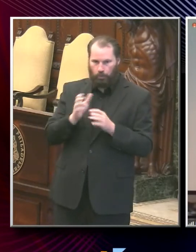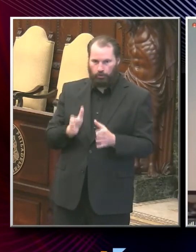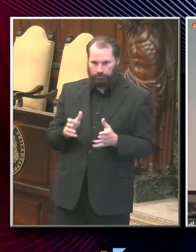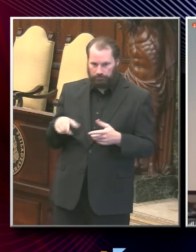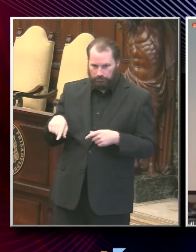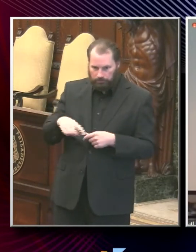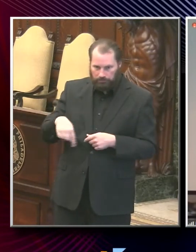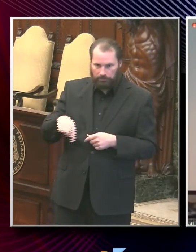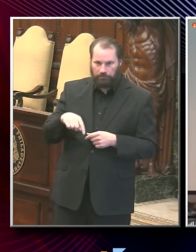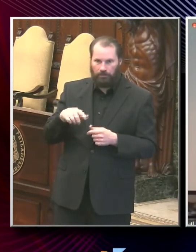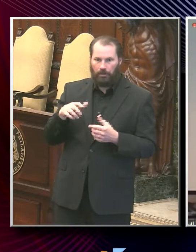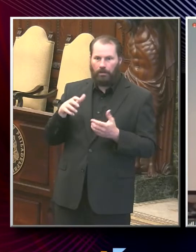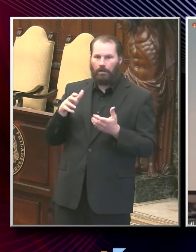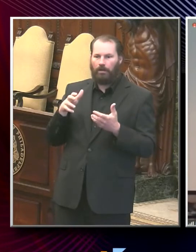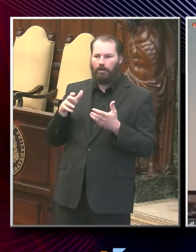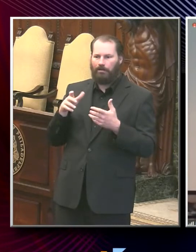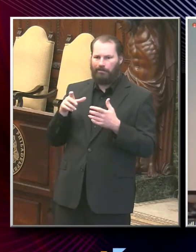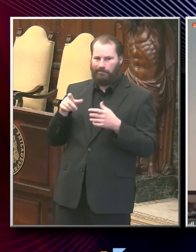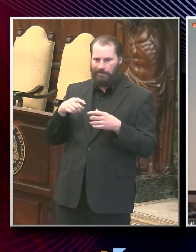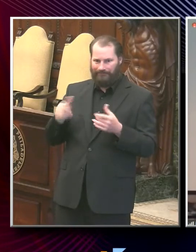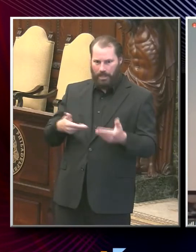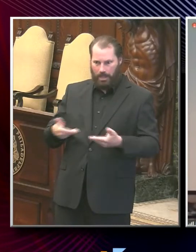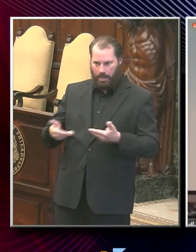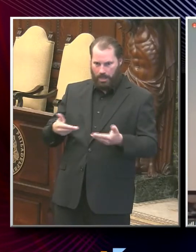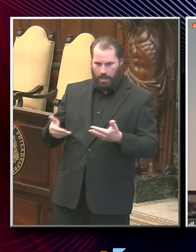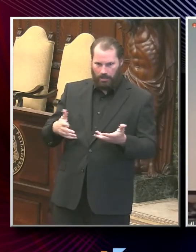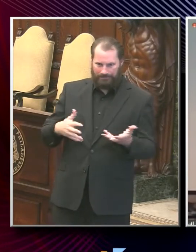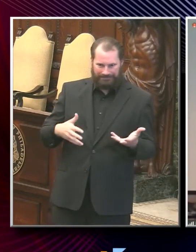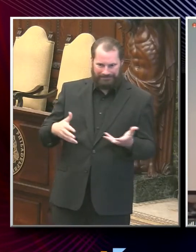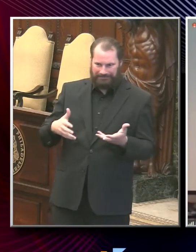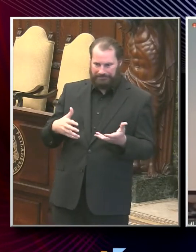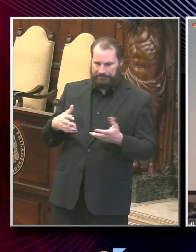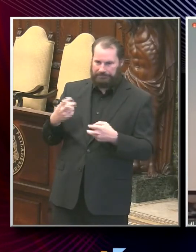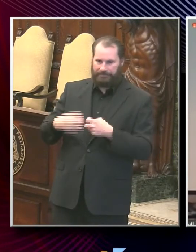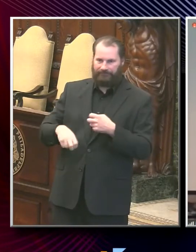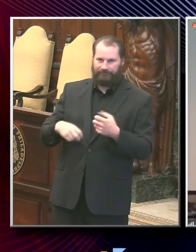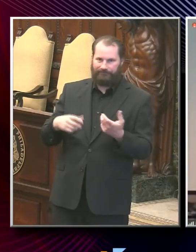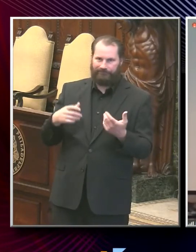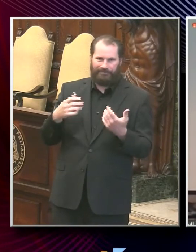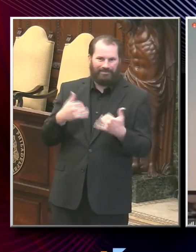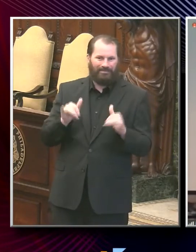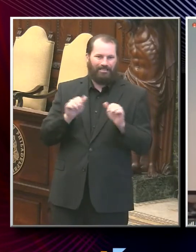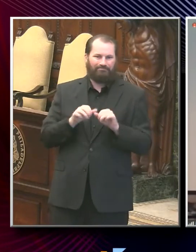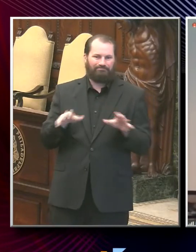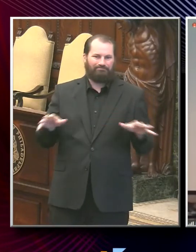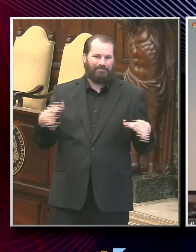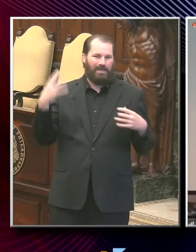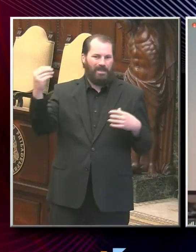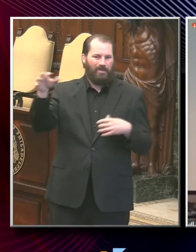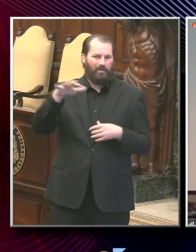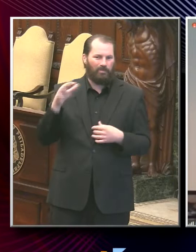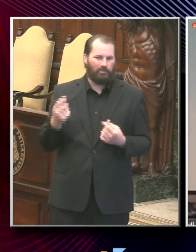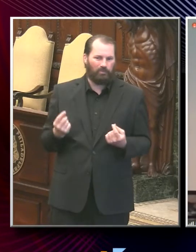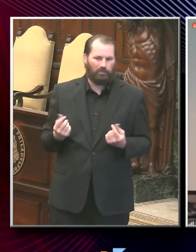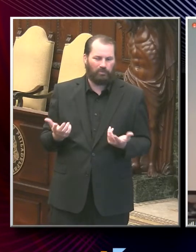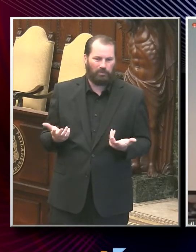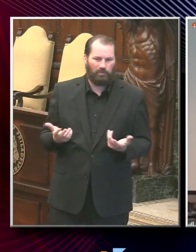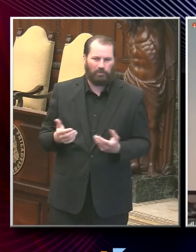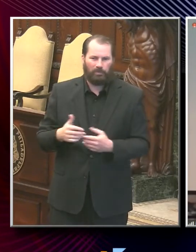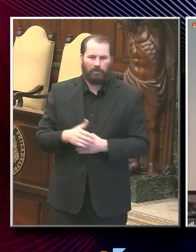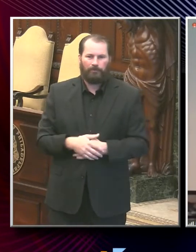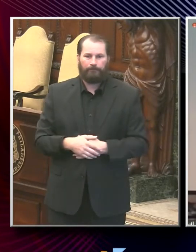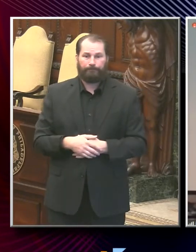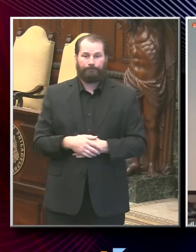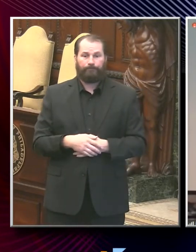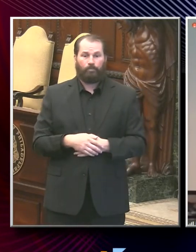COVID pandemic as that hiring would have normally happened. And lifeguards also require swim tests and